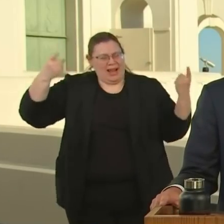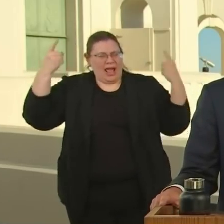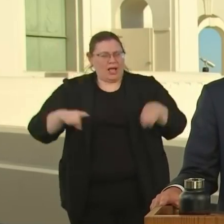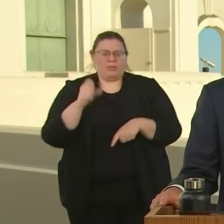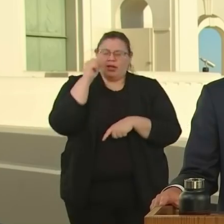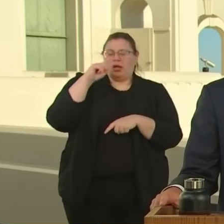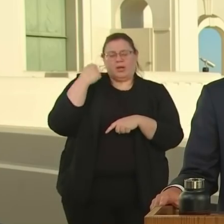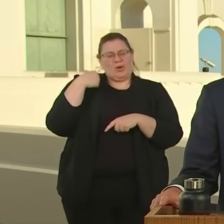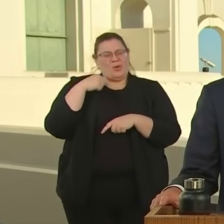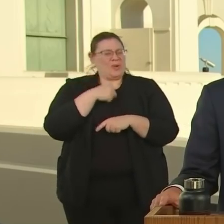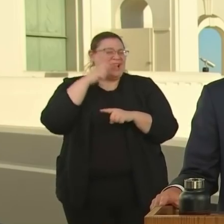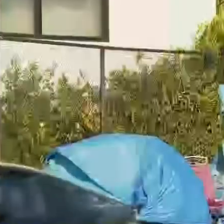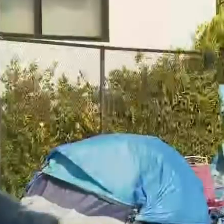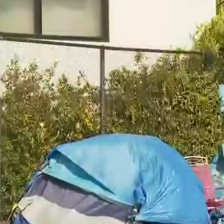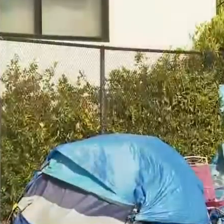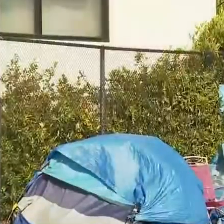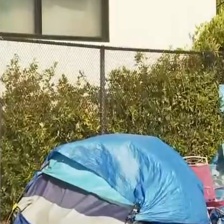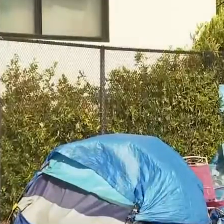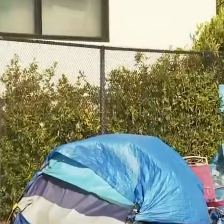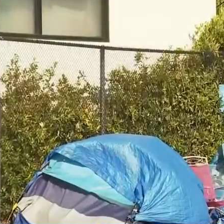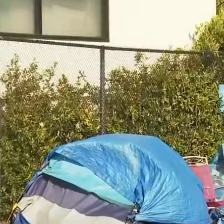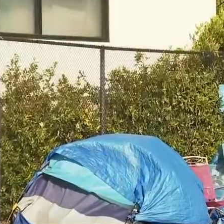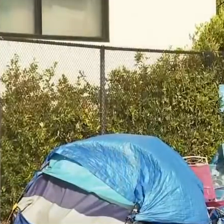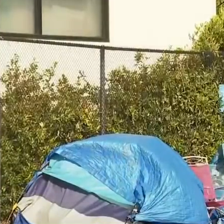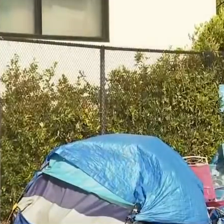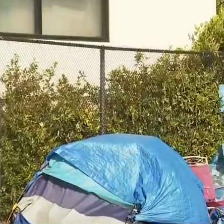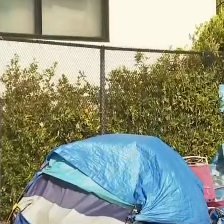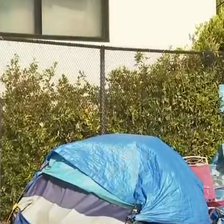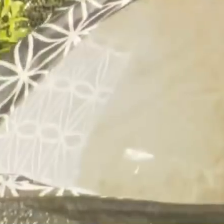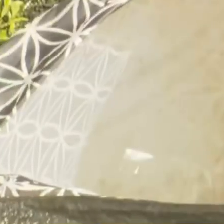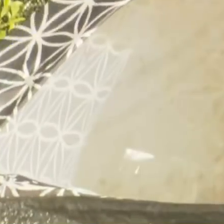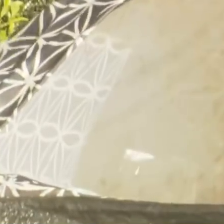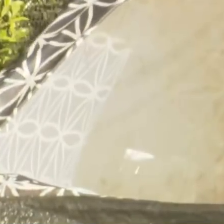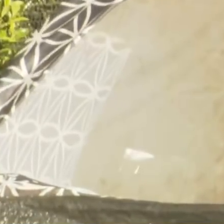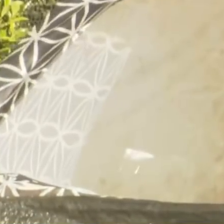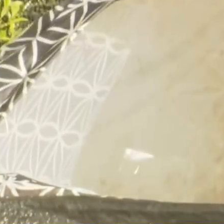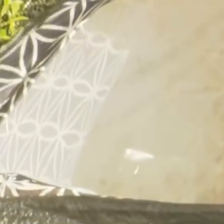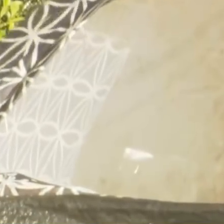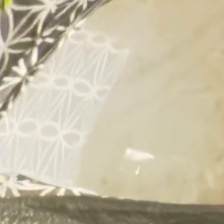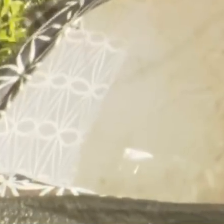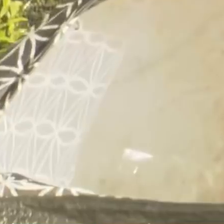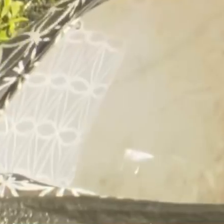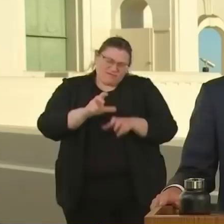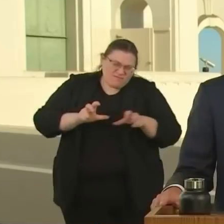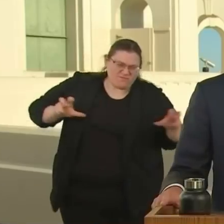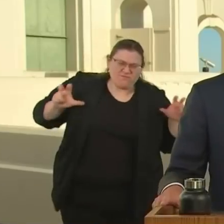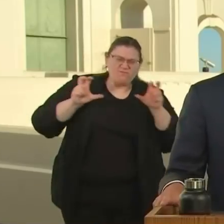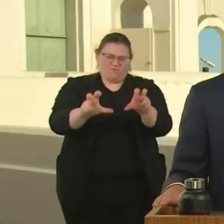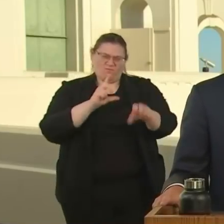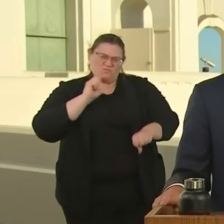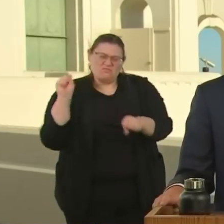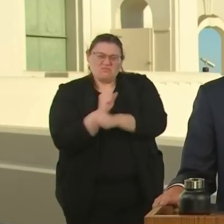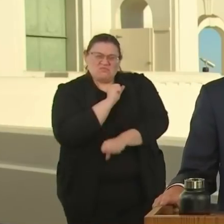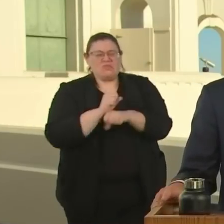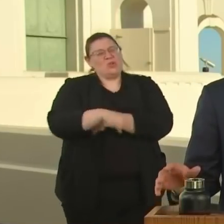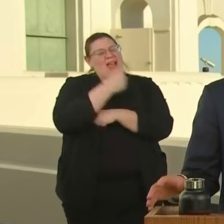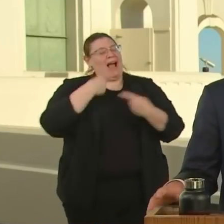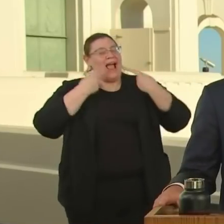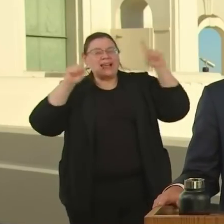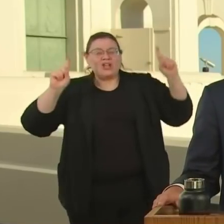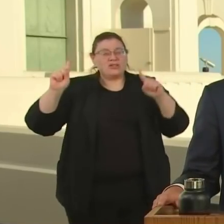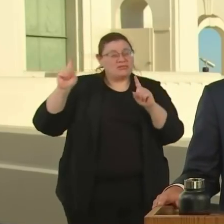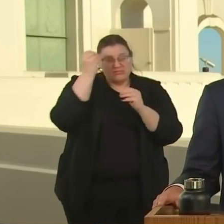annual State of the City address. Among the many topics he covered, the homeless crisis, and made this announcement. So today I'm announcing that for the